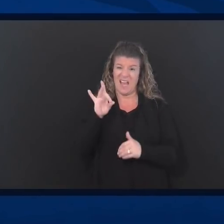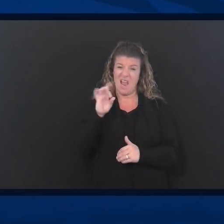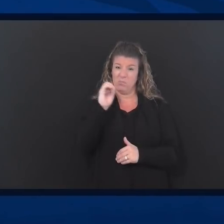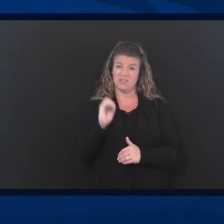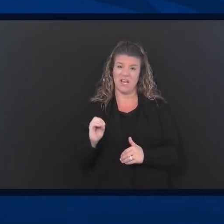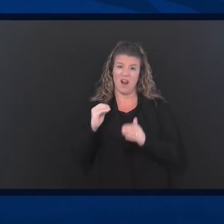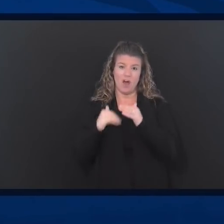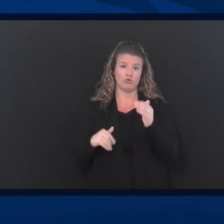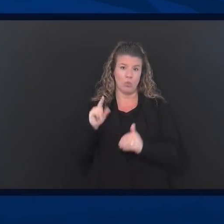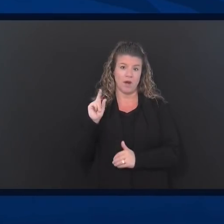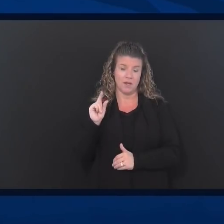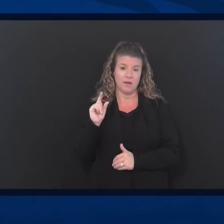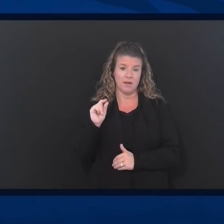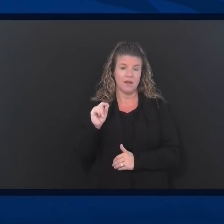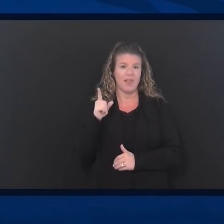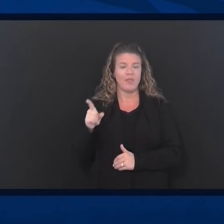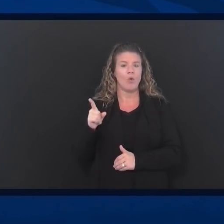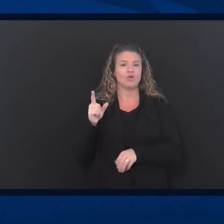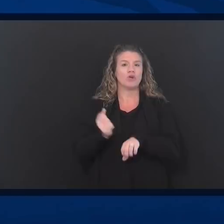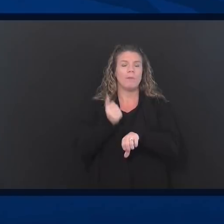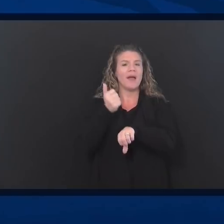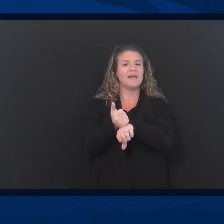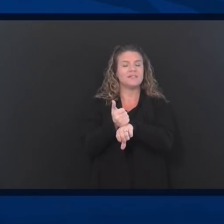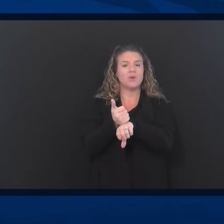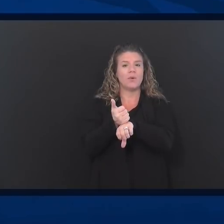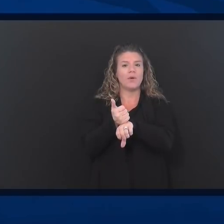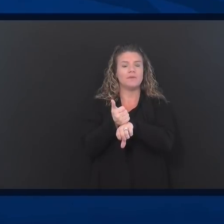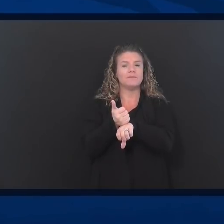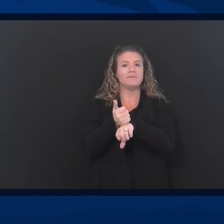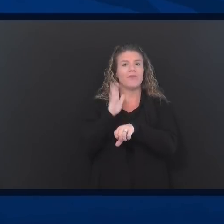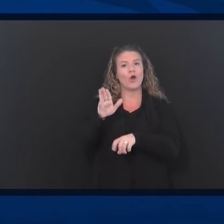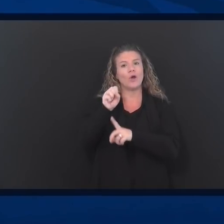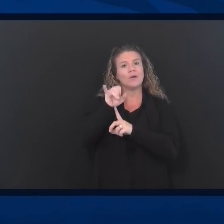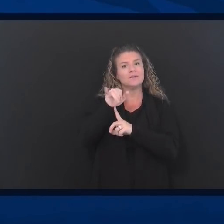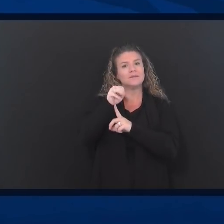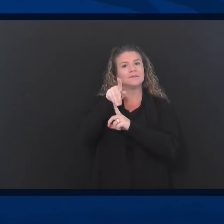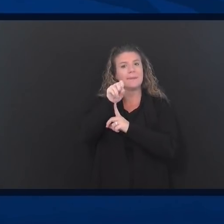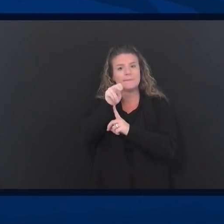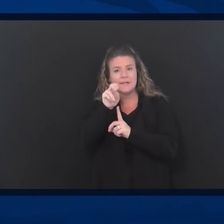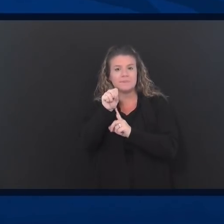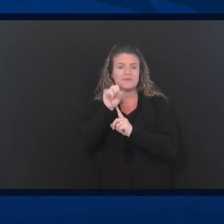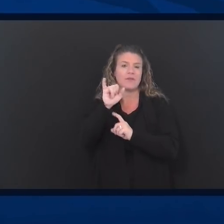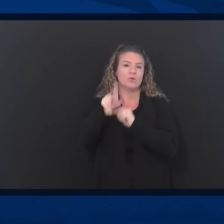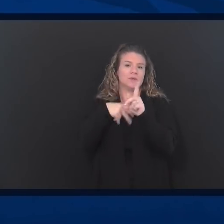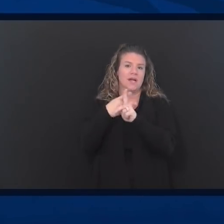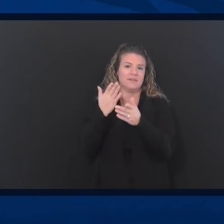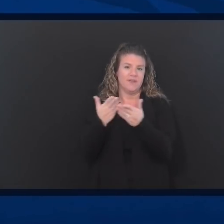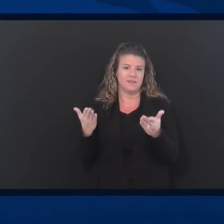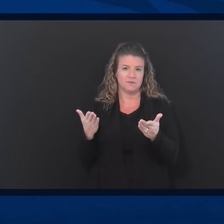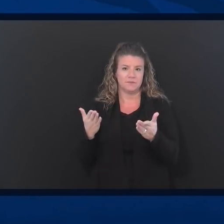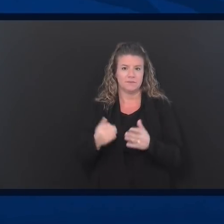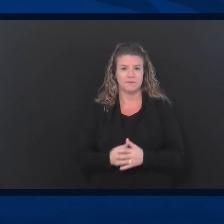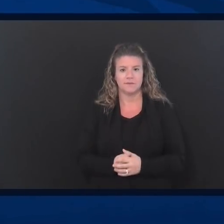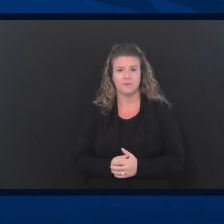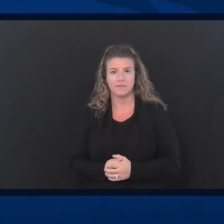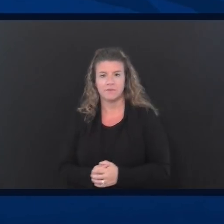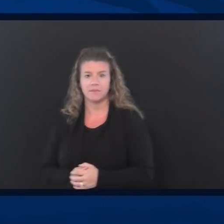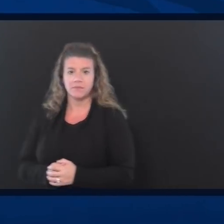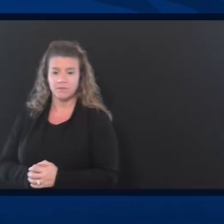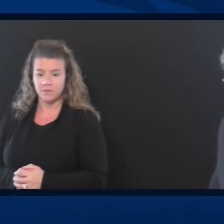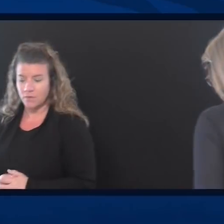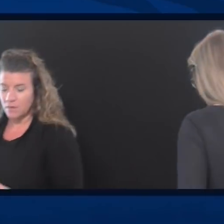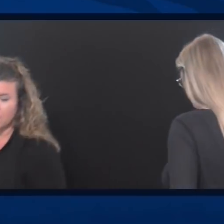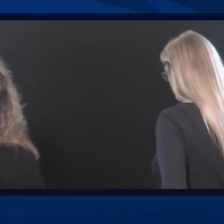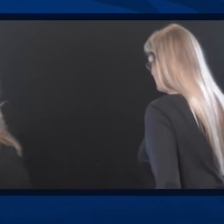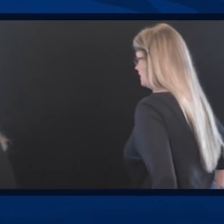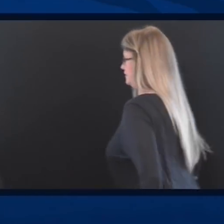under 20. And those would be based on the symptoms and those types of things for the testing. The right-hand